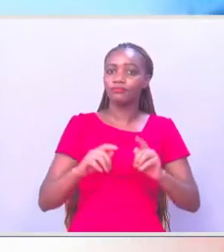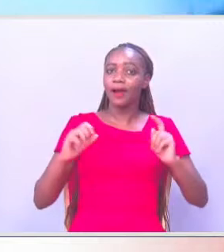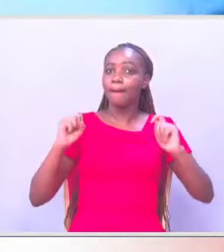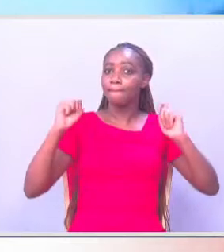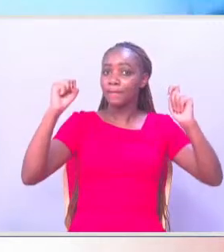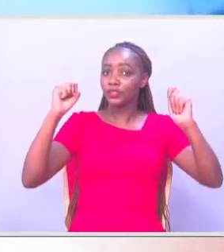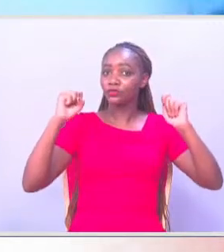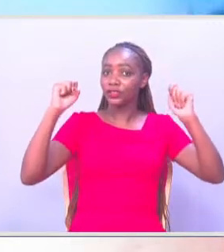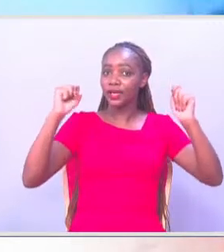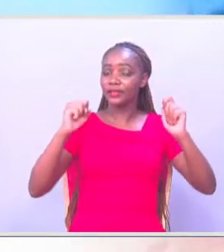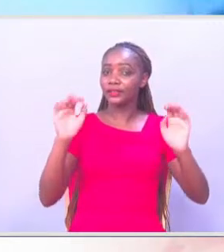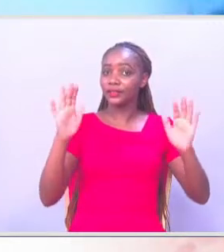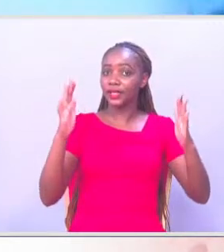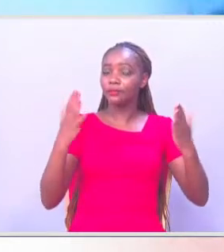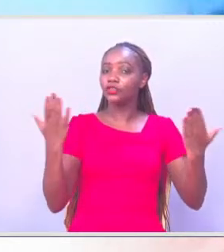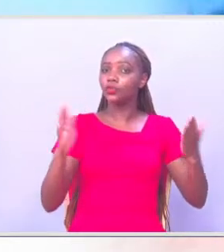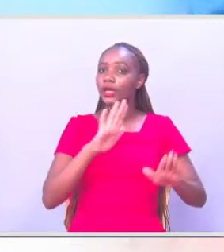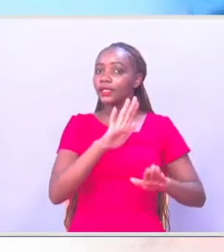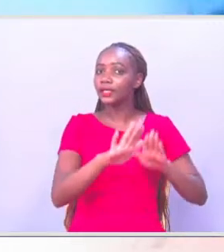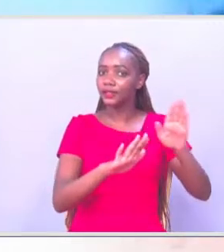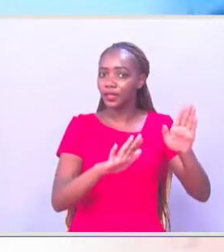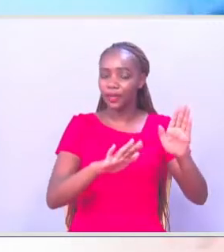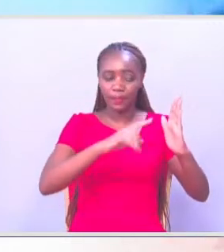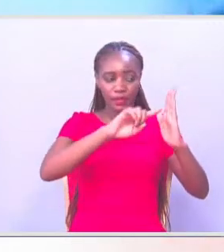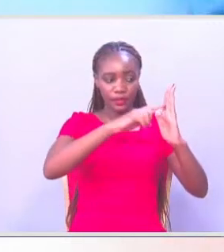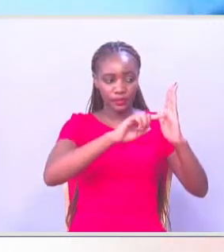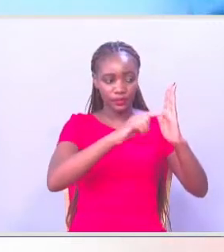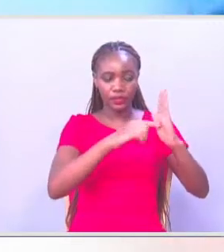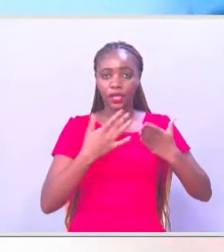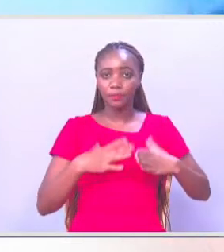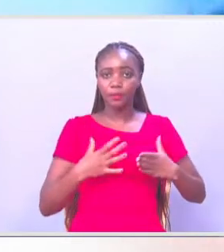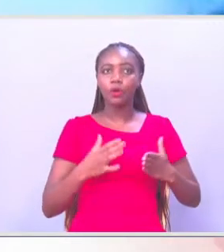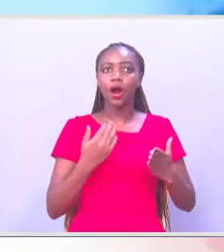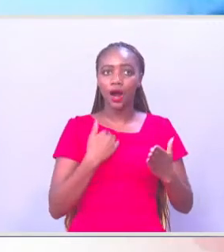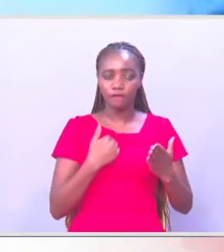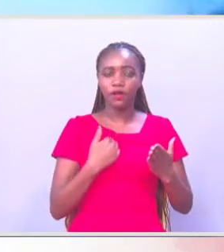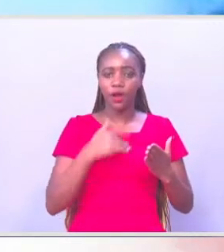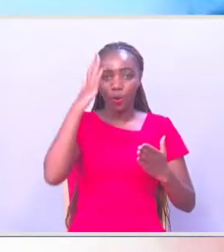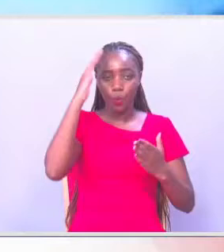Mashujaa celebrations in Kirinyaga County for peace building since the